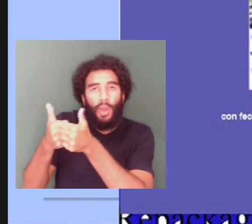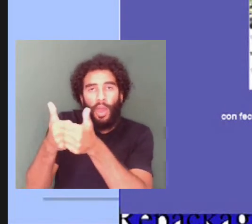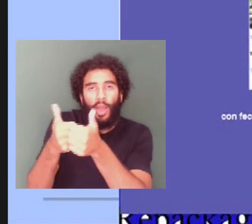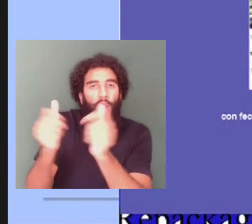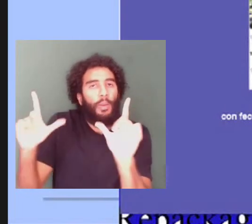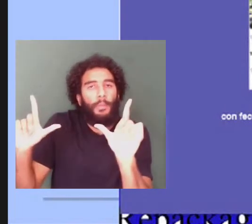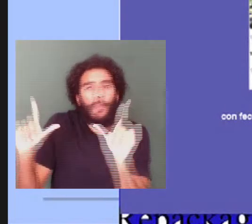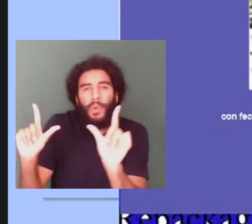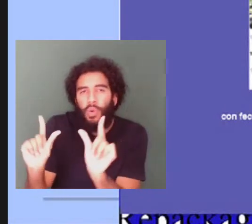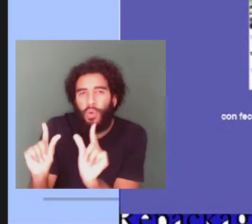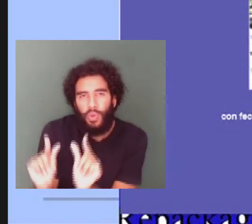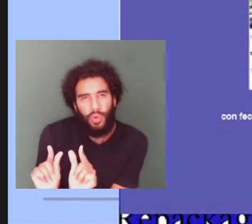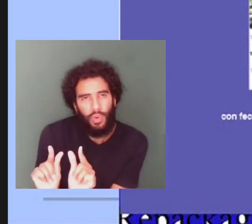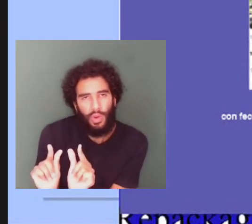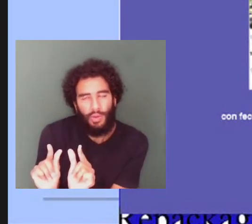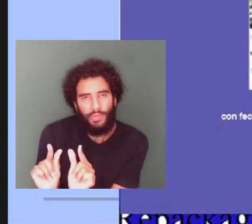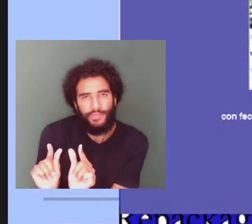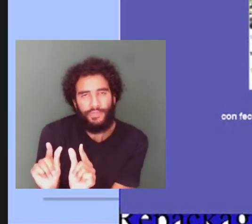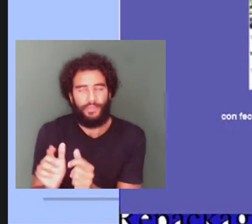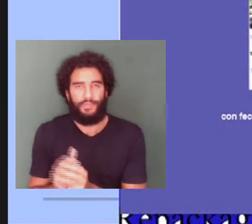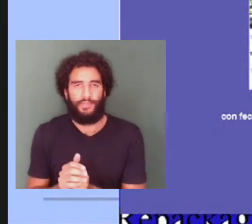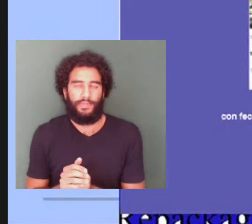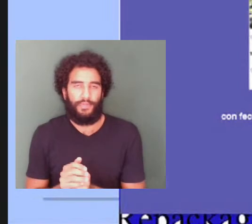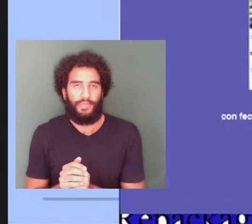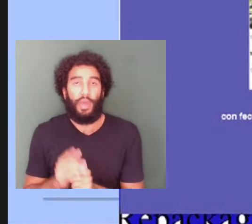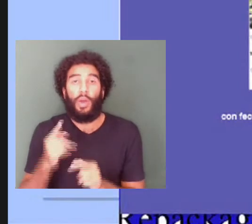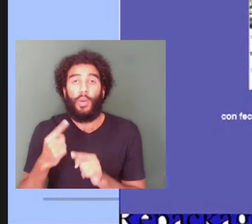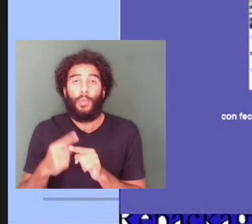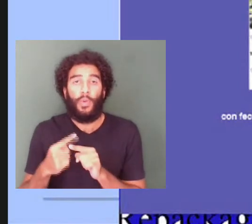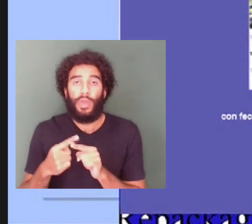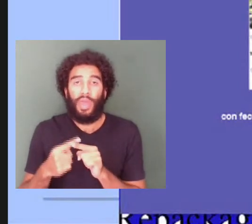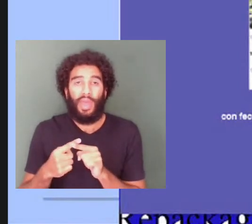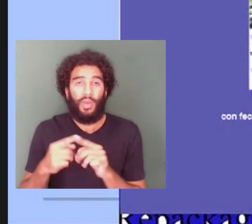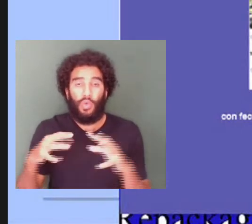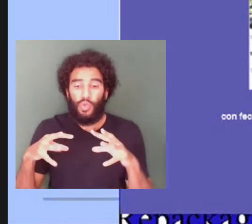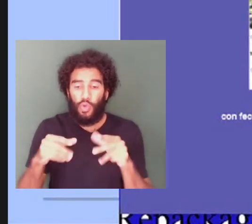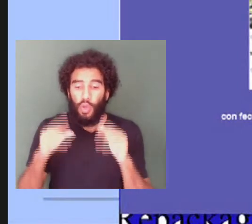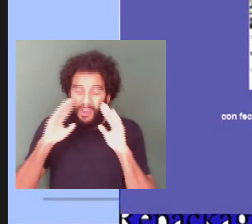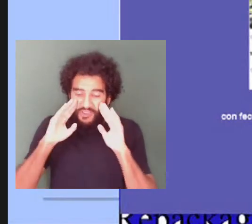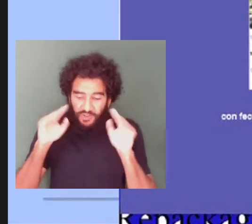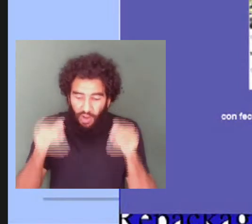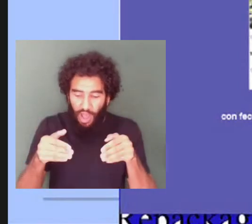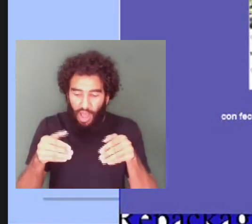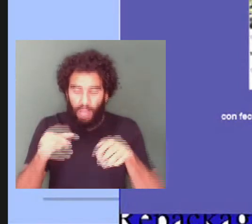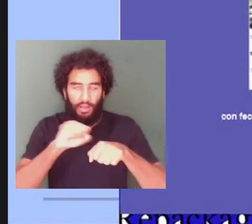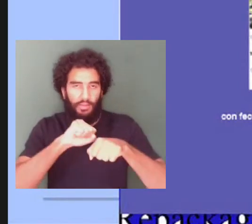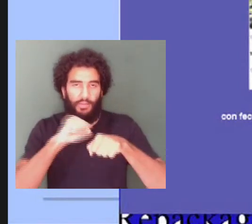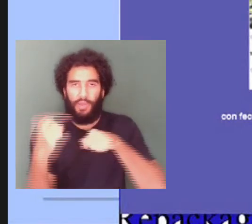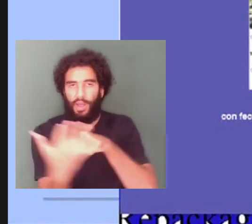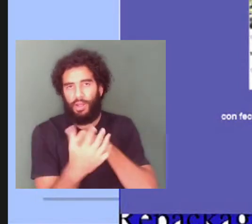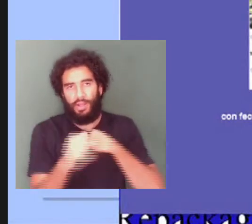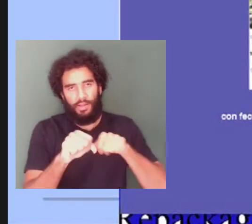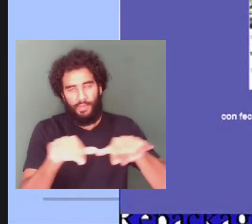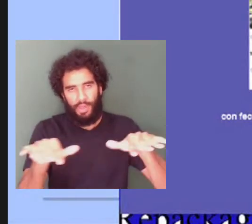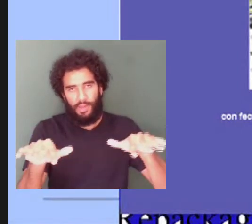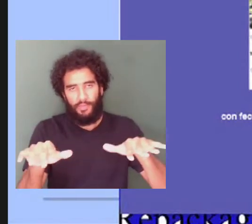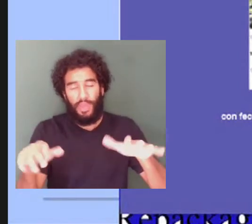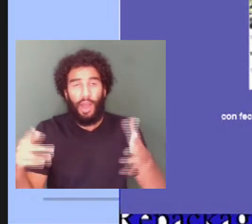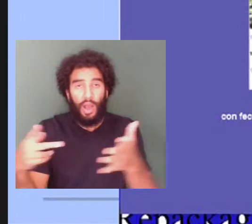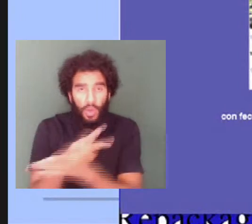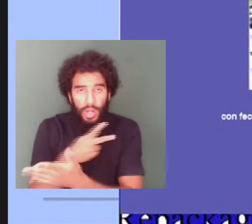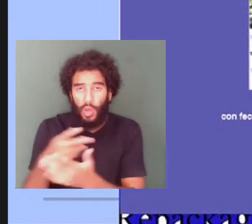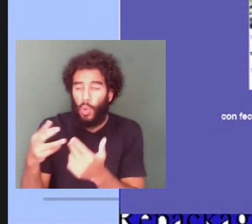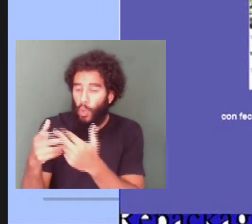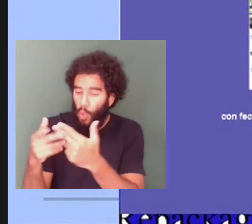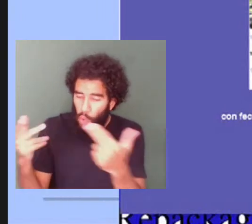that they had with donations, for example, because everything was throughout the pandemic. There